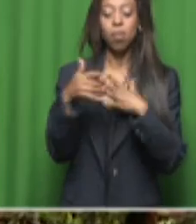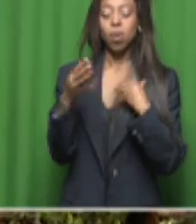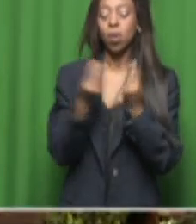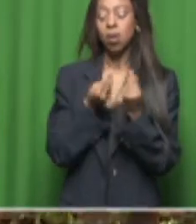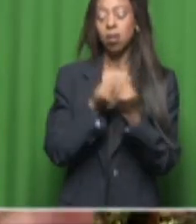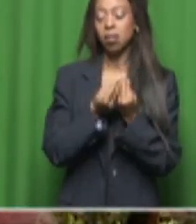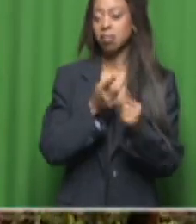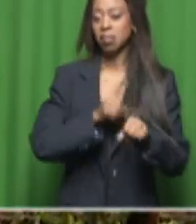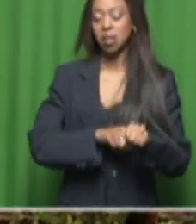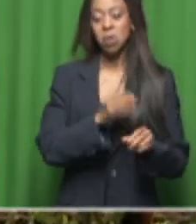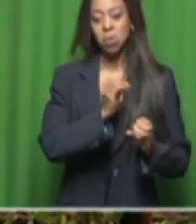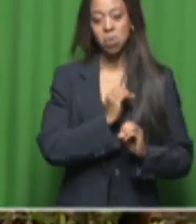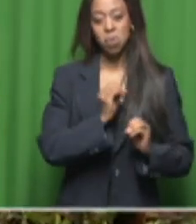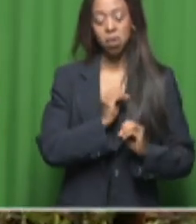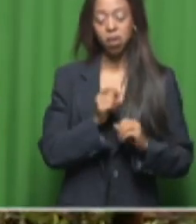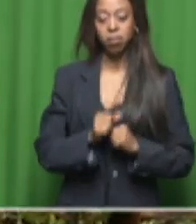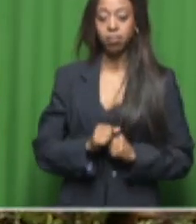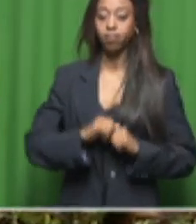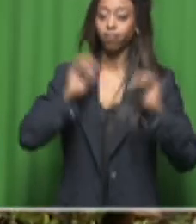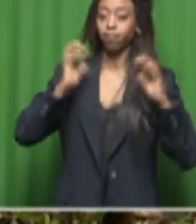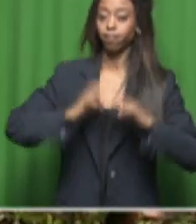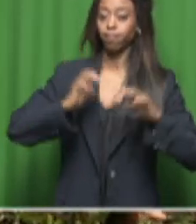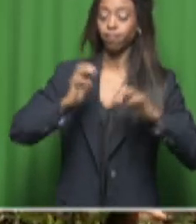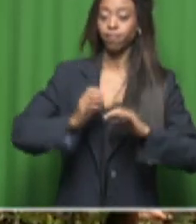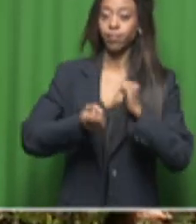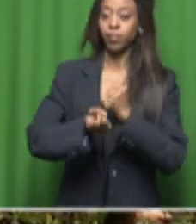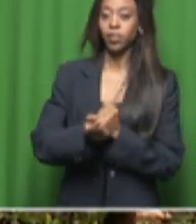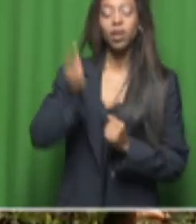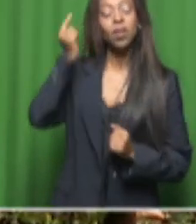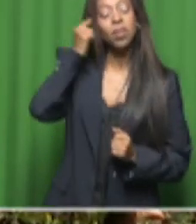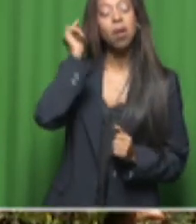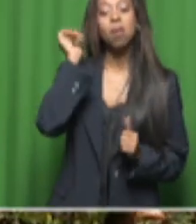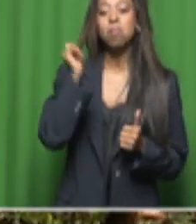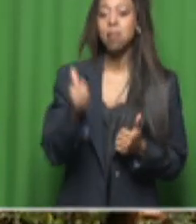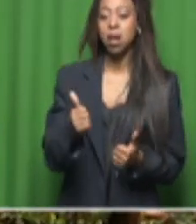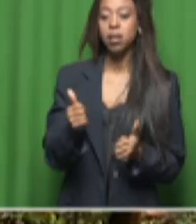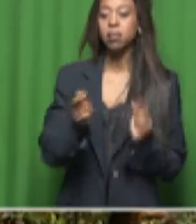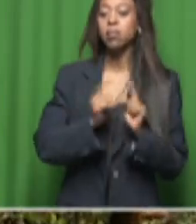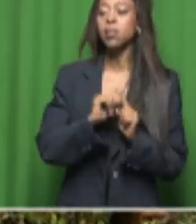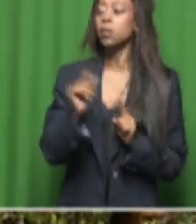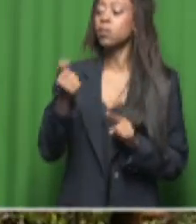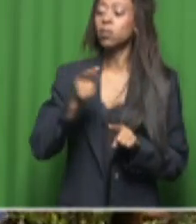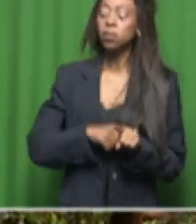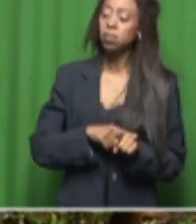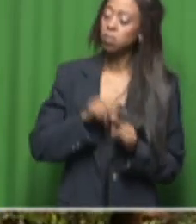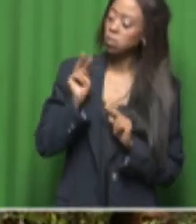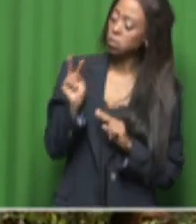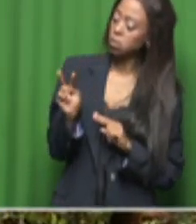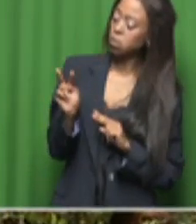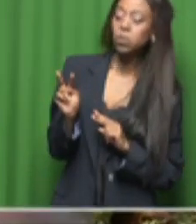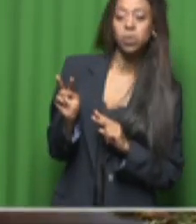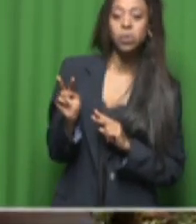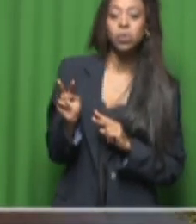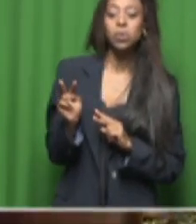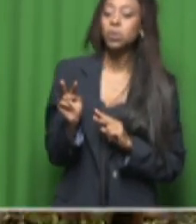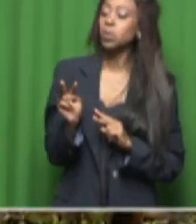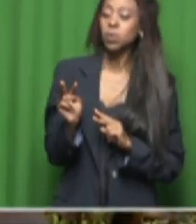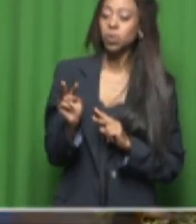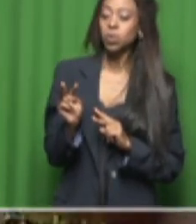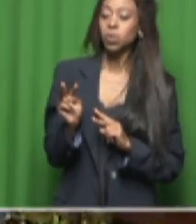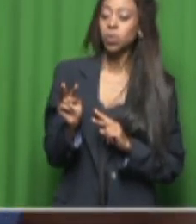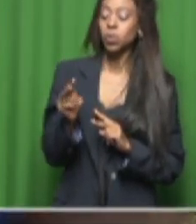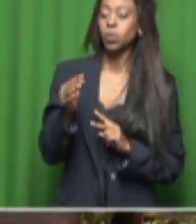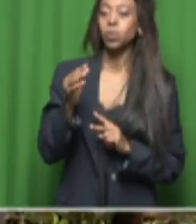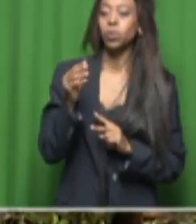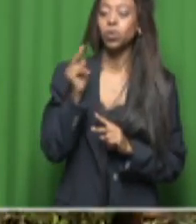and the storms came and we thought it's going to be okay. And next minute we were just rushed. There's almost like a